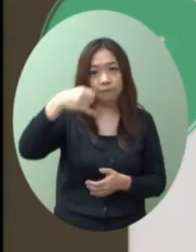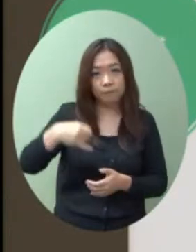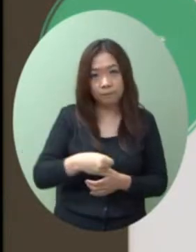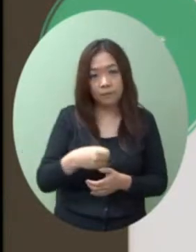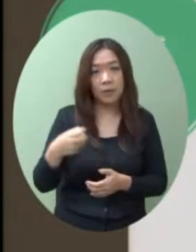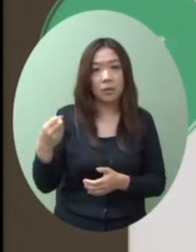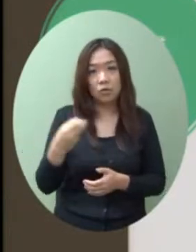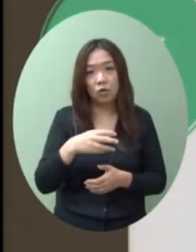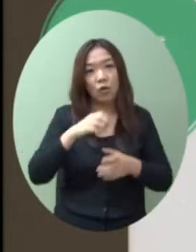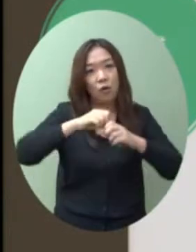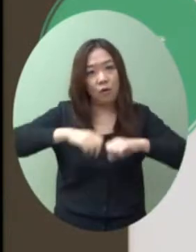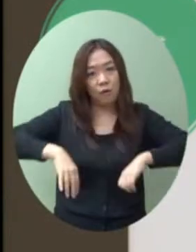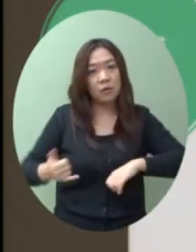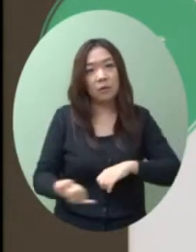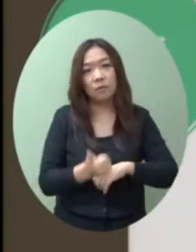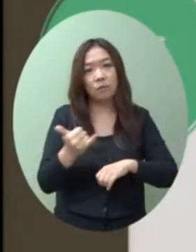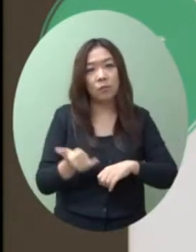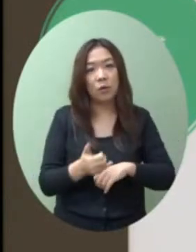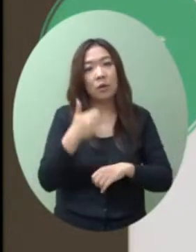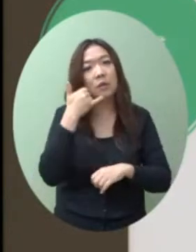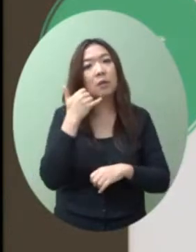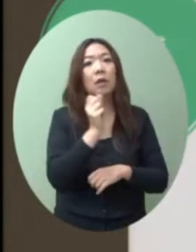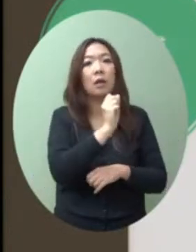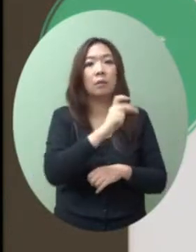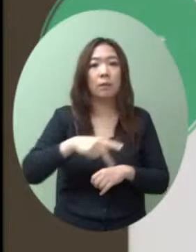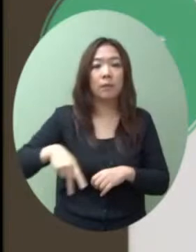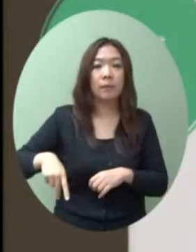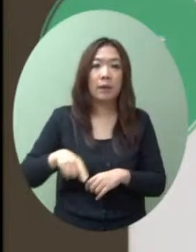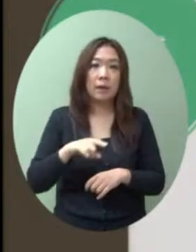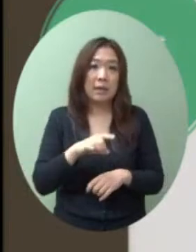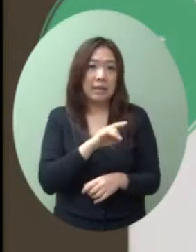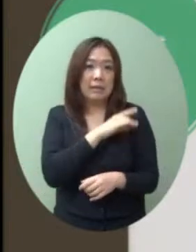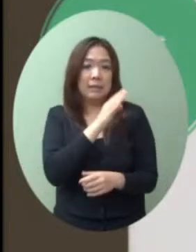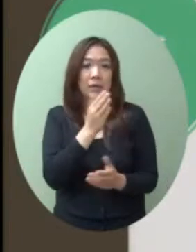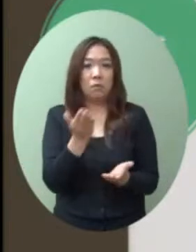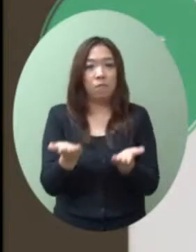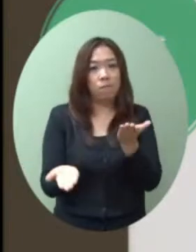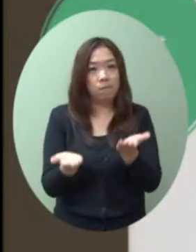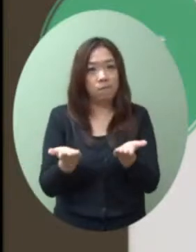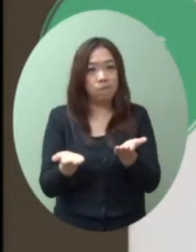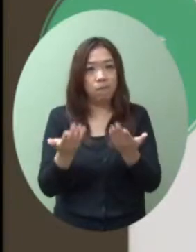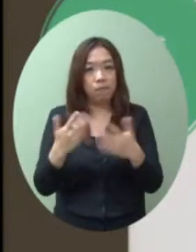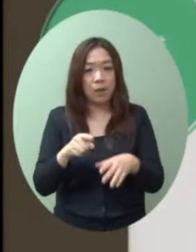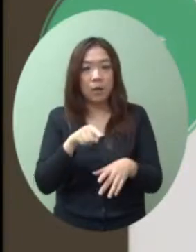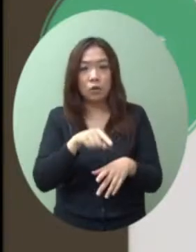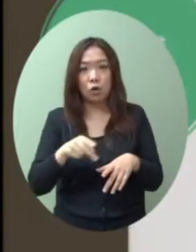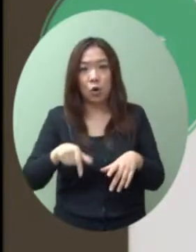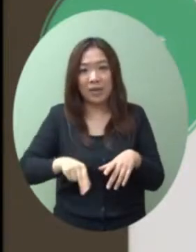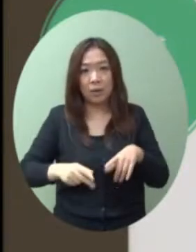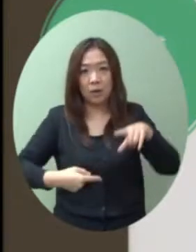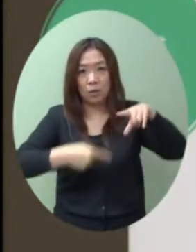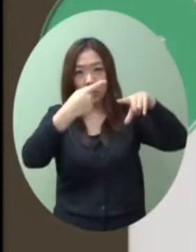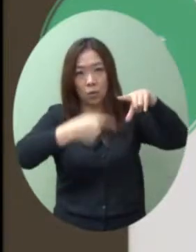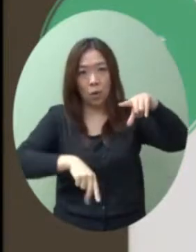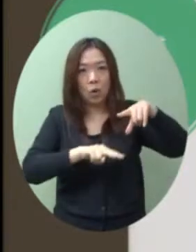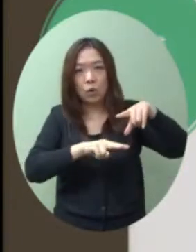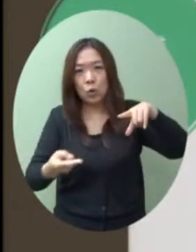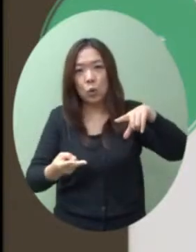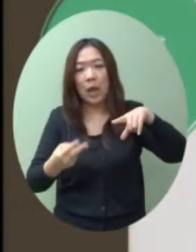period, the next time he turns on the Leap Home Safe app, the system would automatically